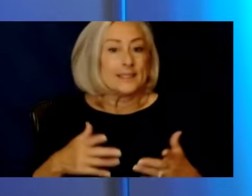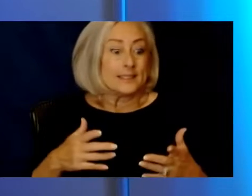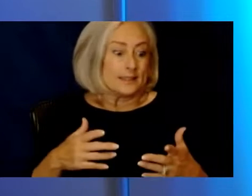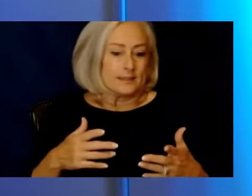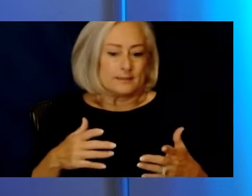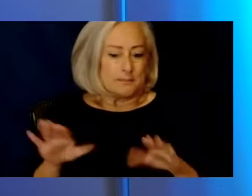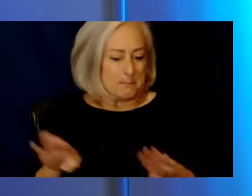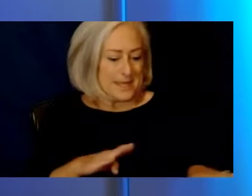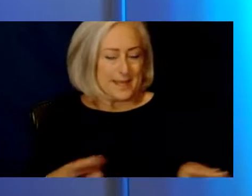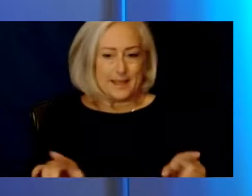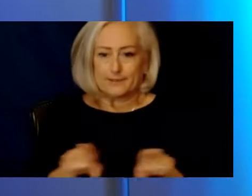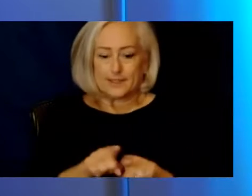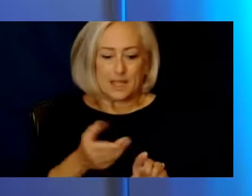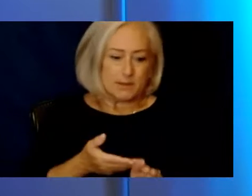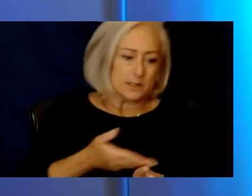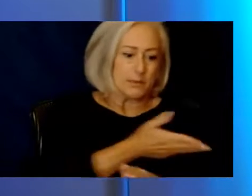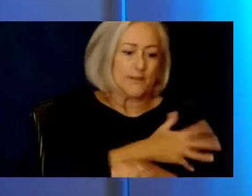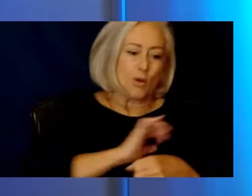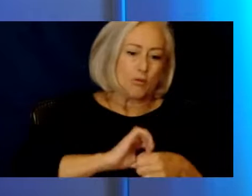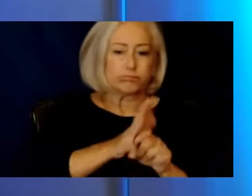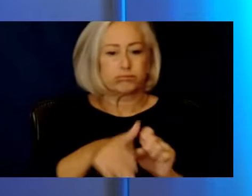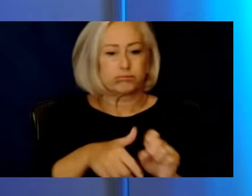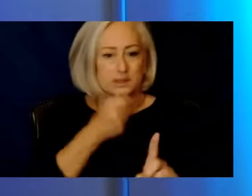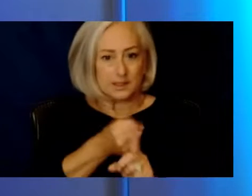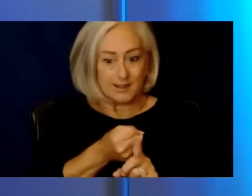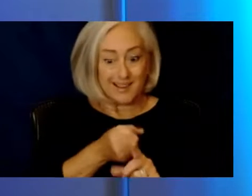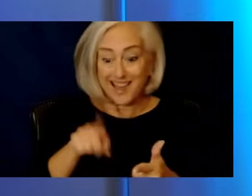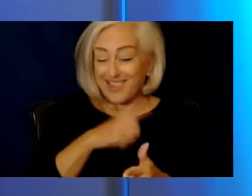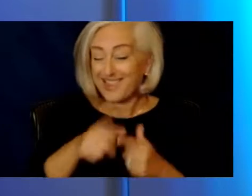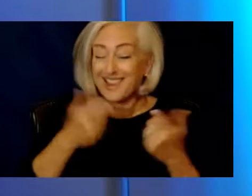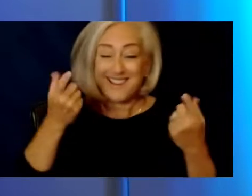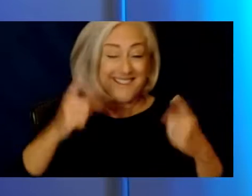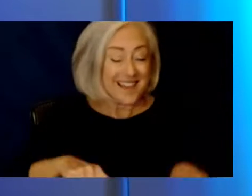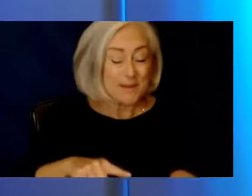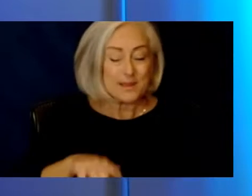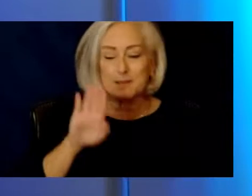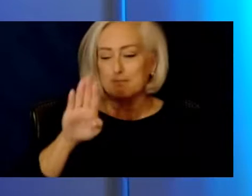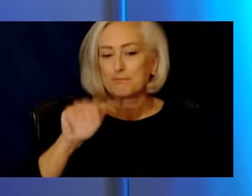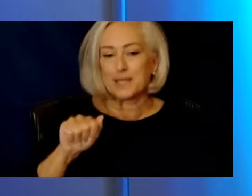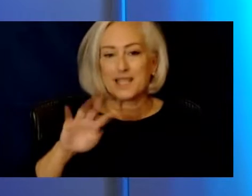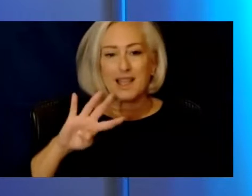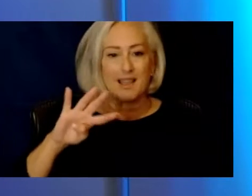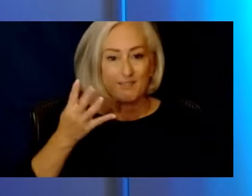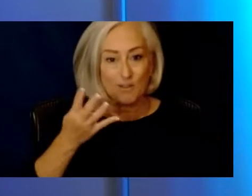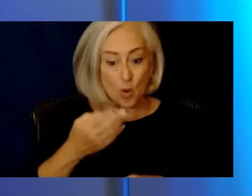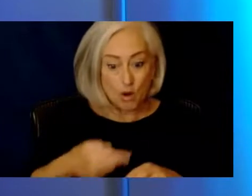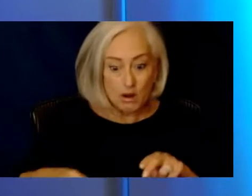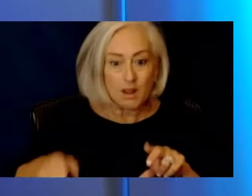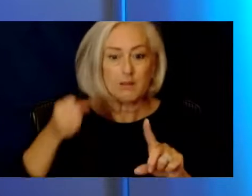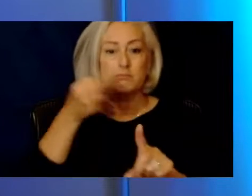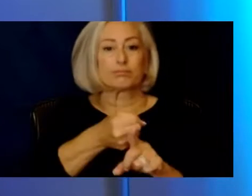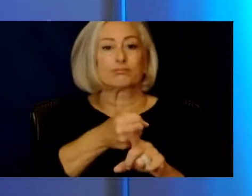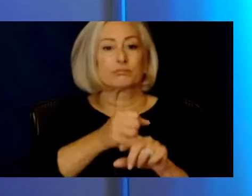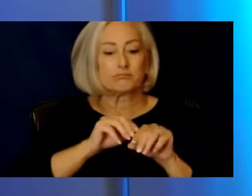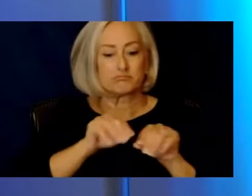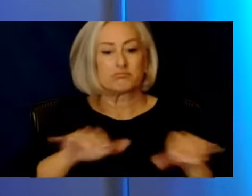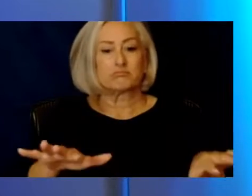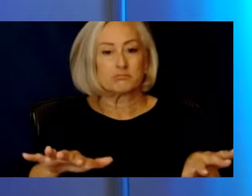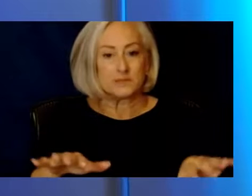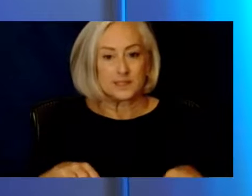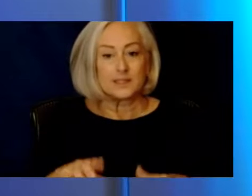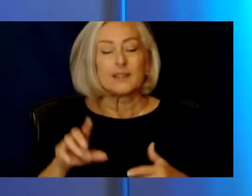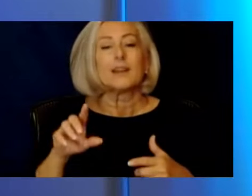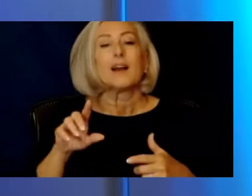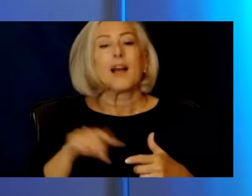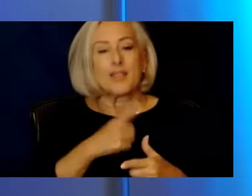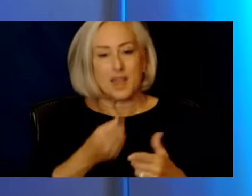the rise of the BA4 surge, and on the very close tails of that, the increase in another further increase as a